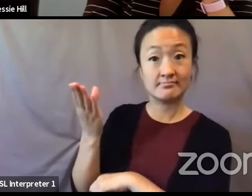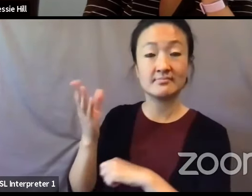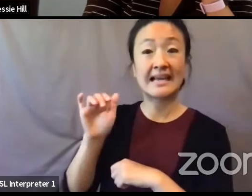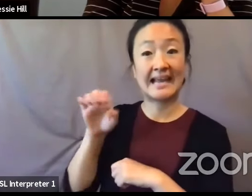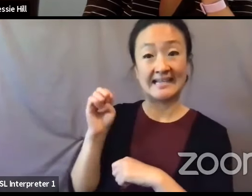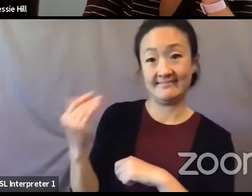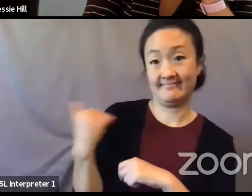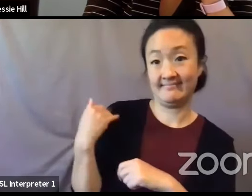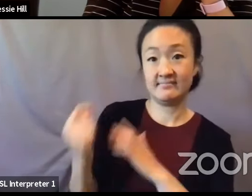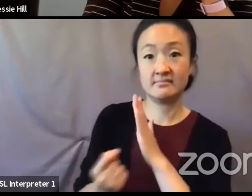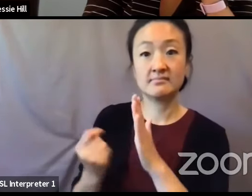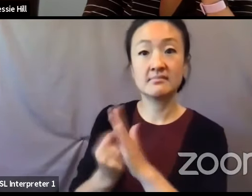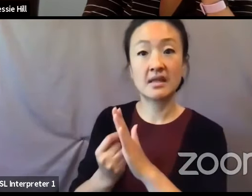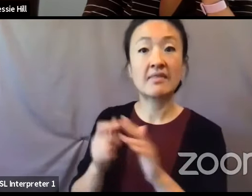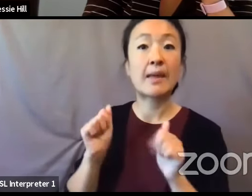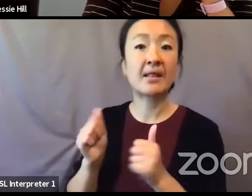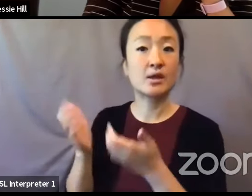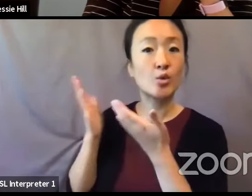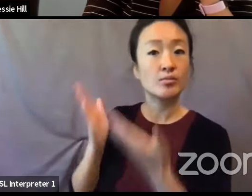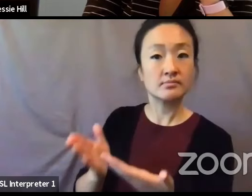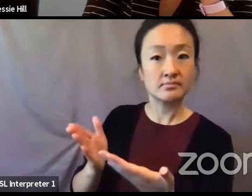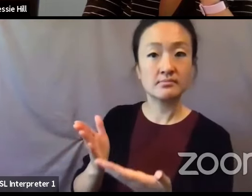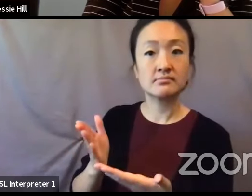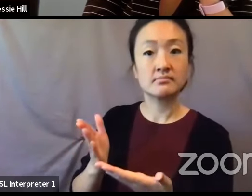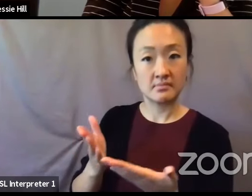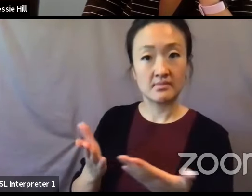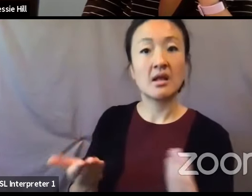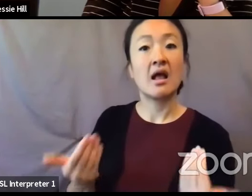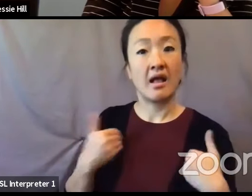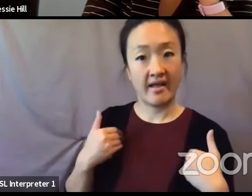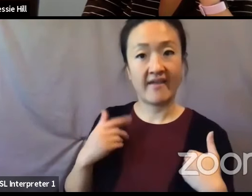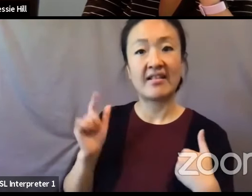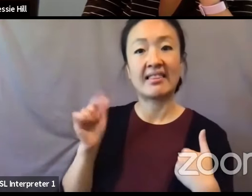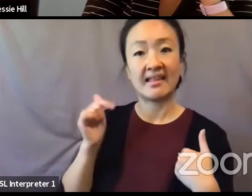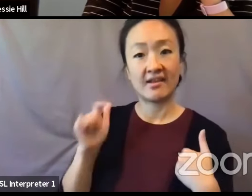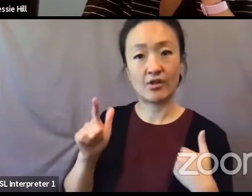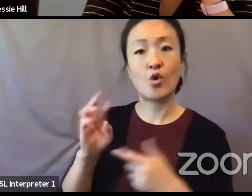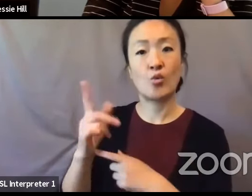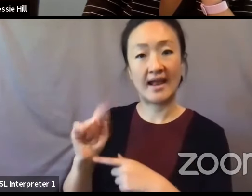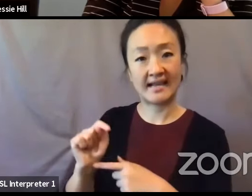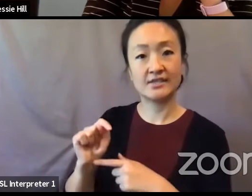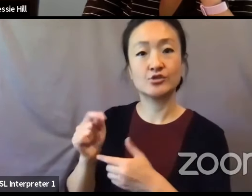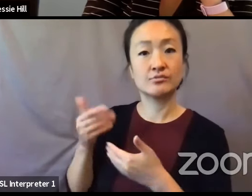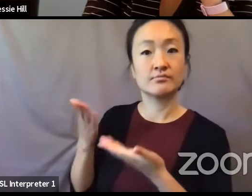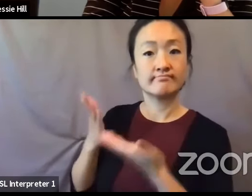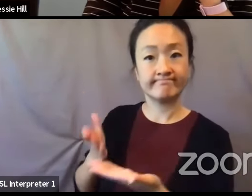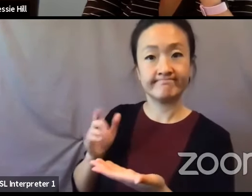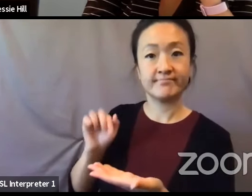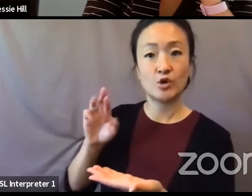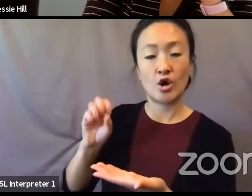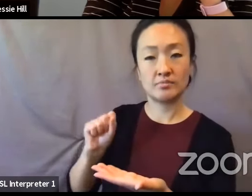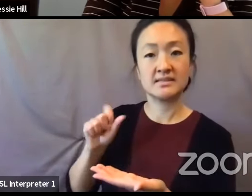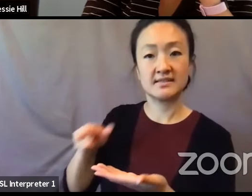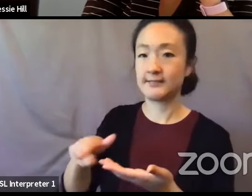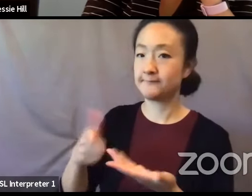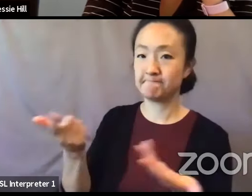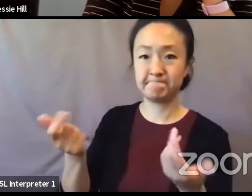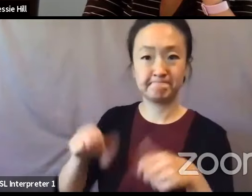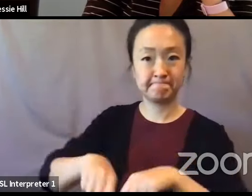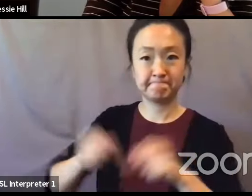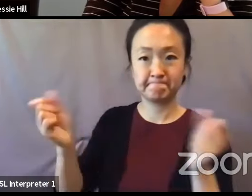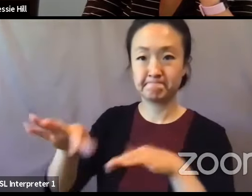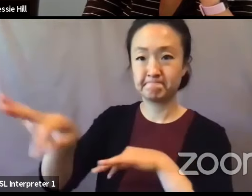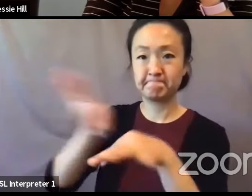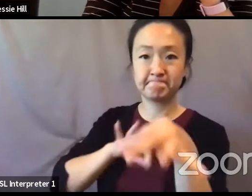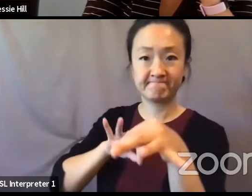to transport a lawfully owned firearm was rendered moot when the law in question was repealed. So